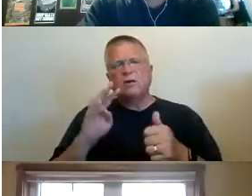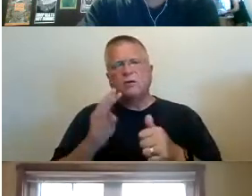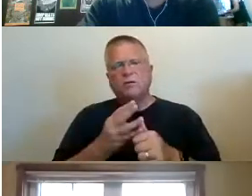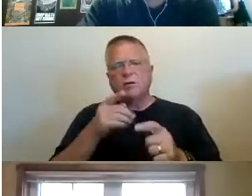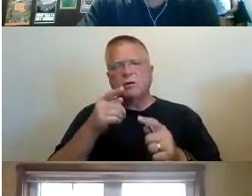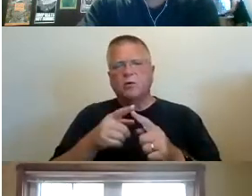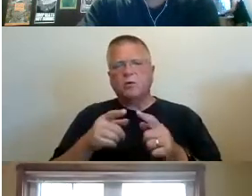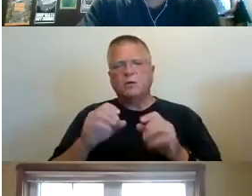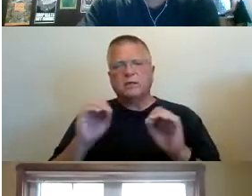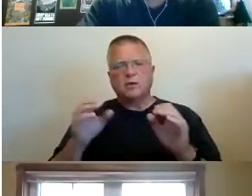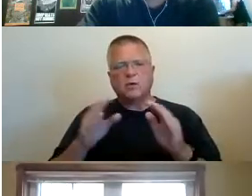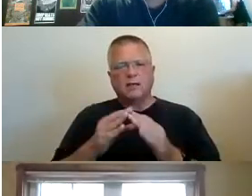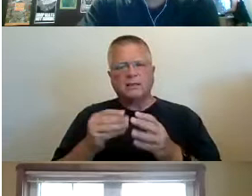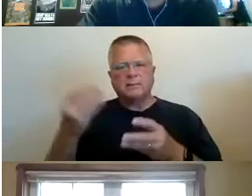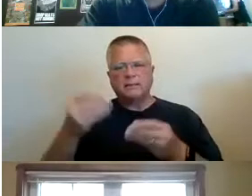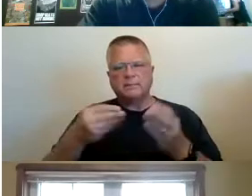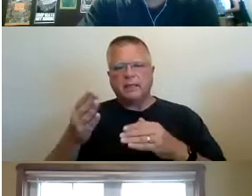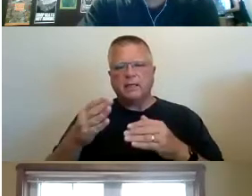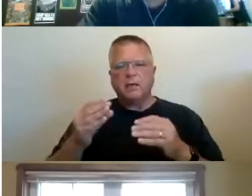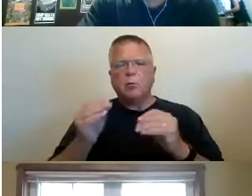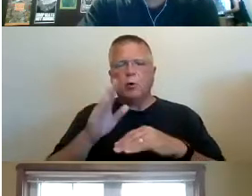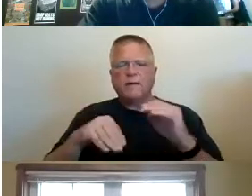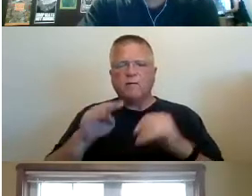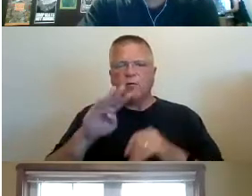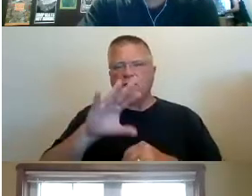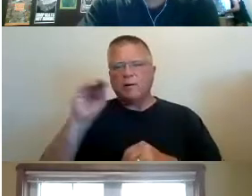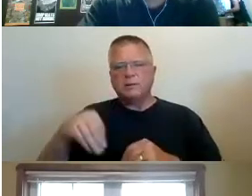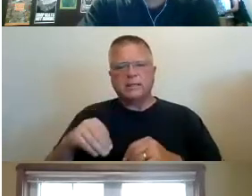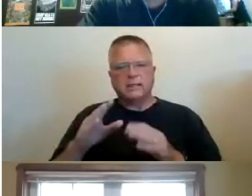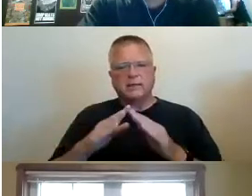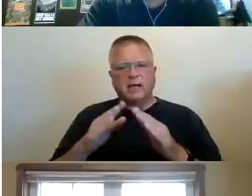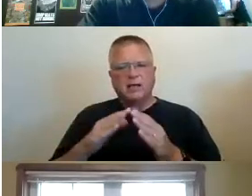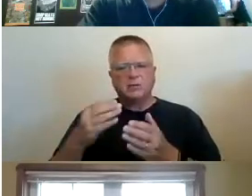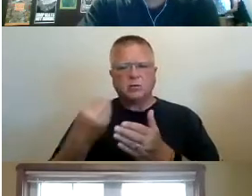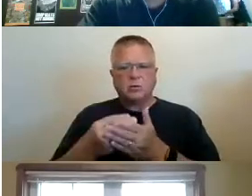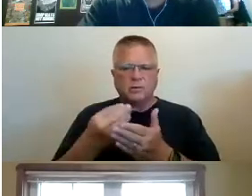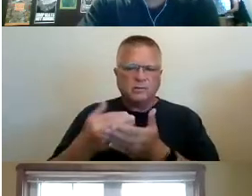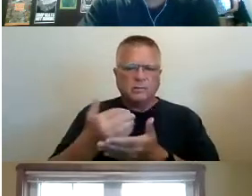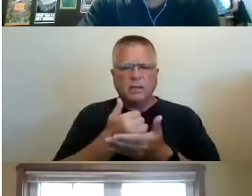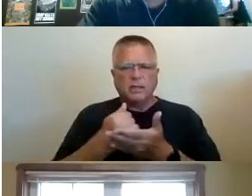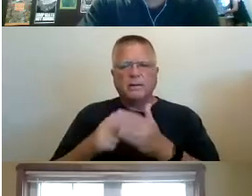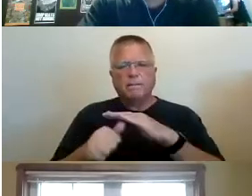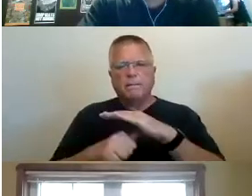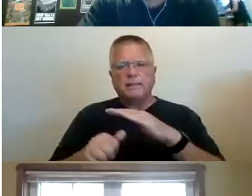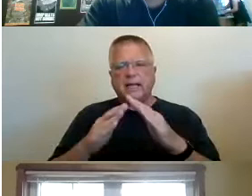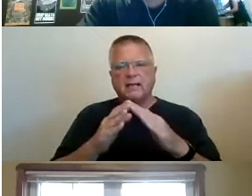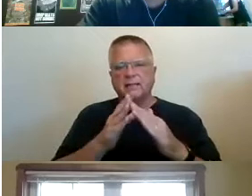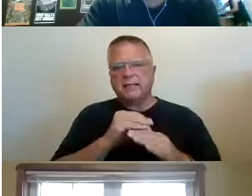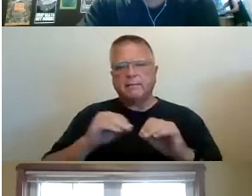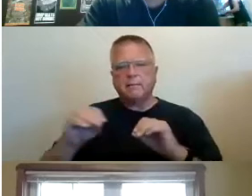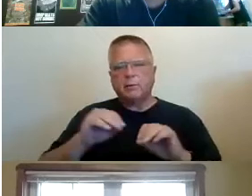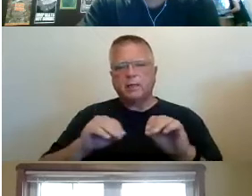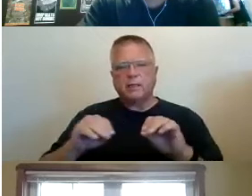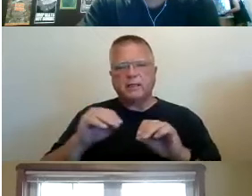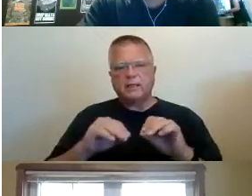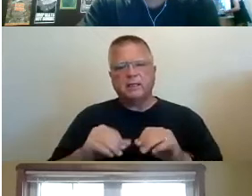than 45% of household income on basic housing and basic mobility. Transportation is the second highest household